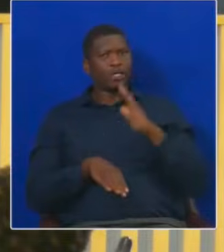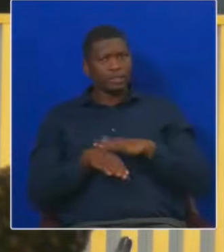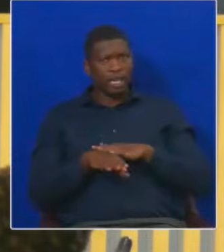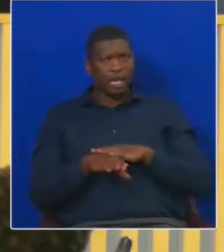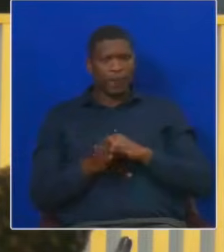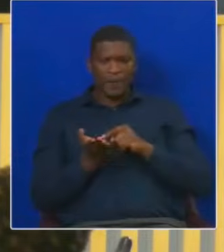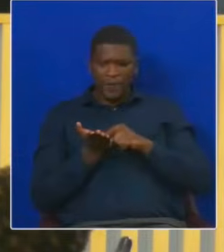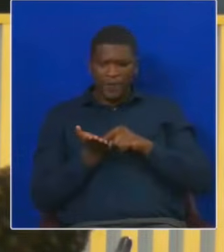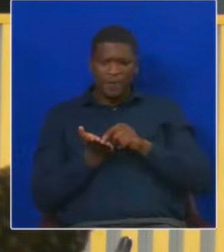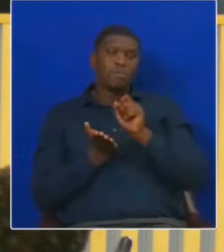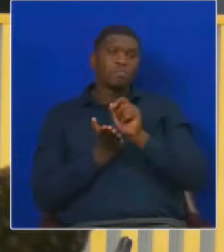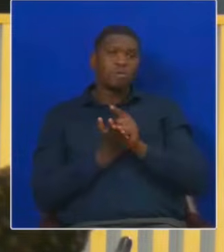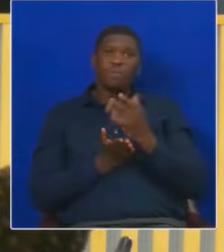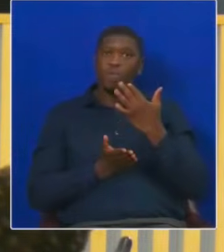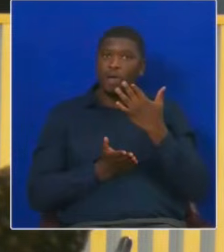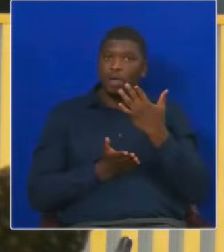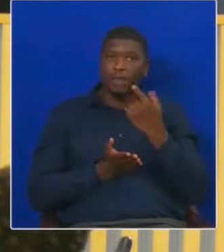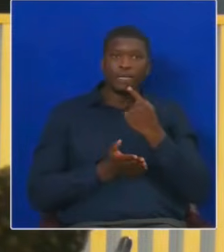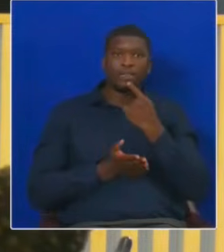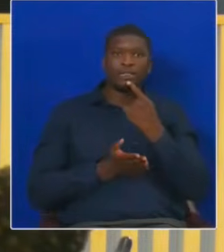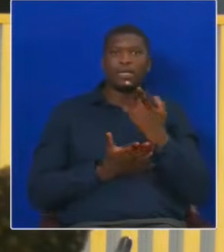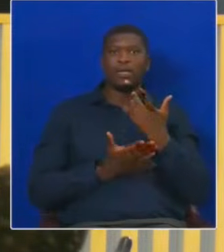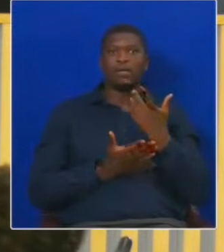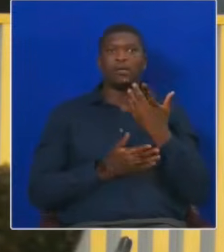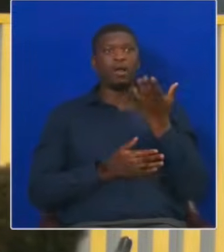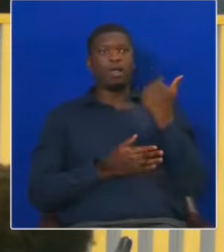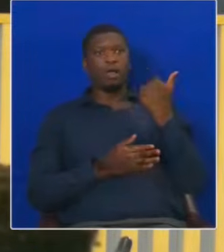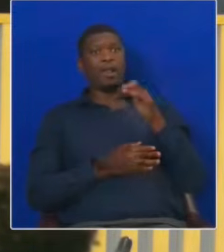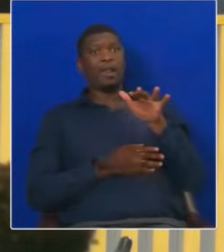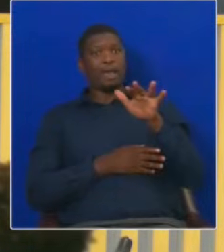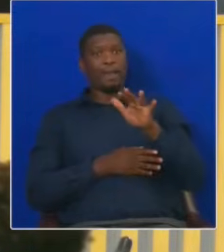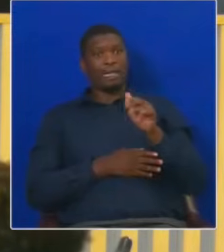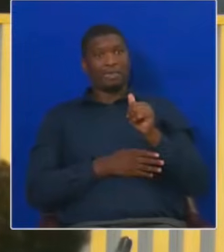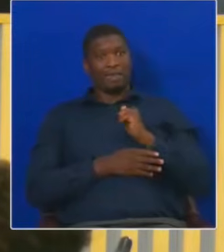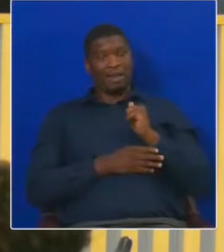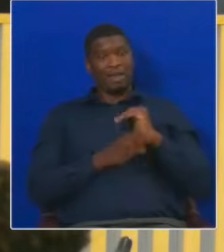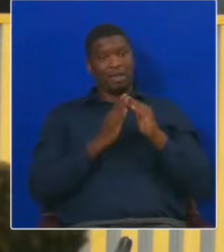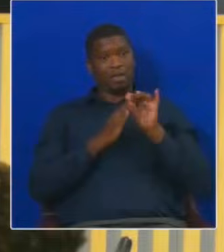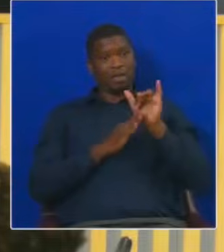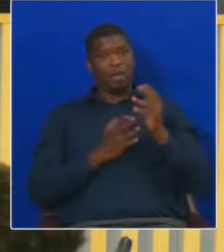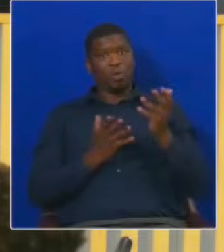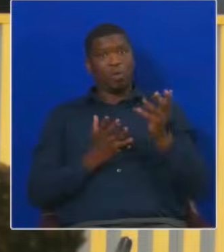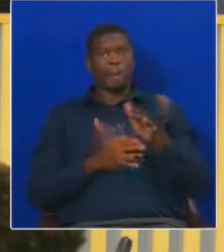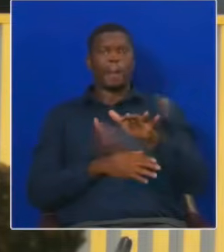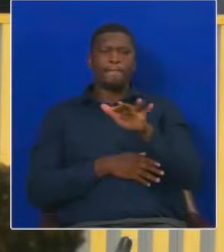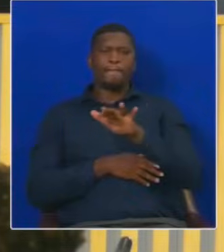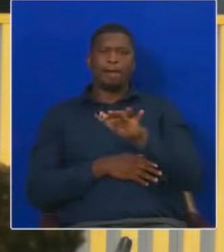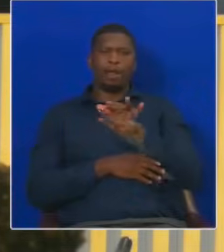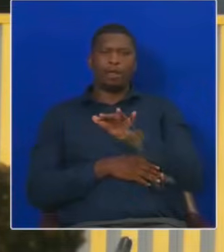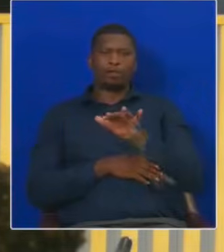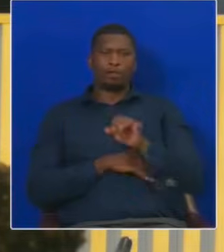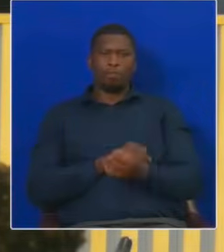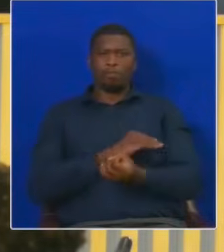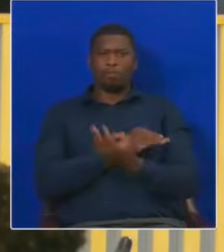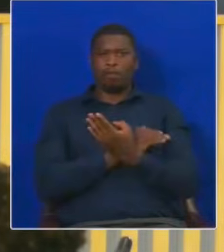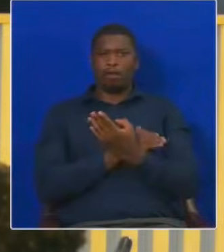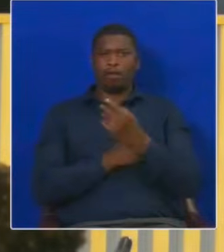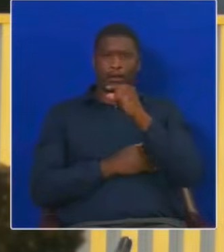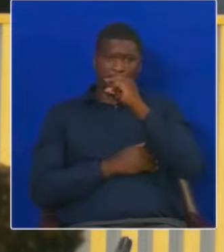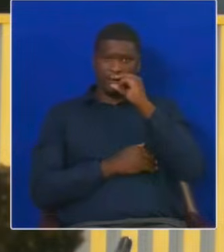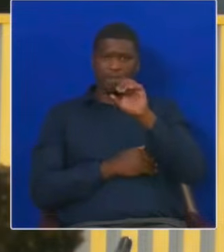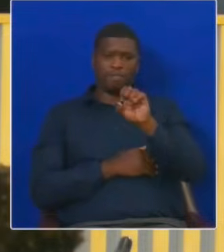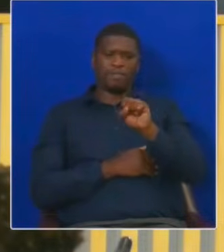Lucky was, it was at Standerton to a family